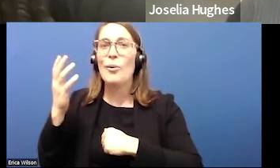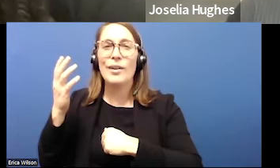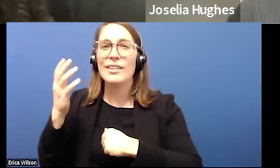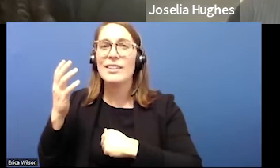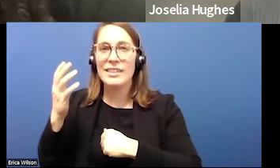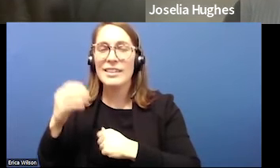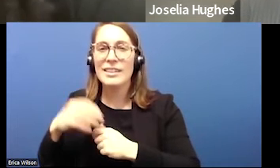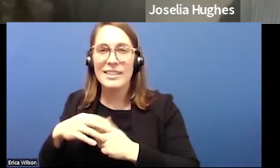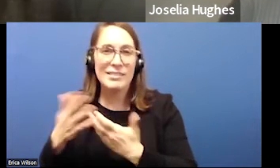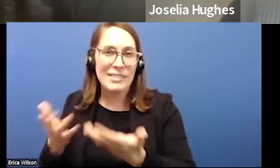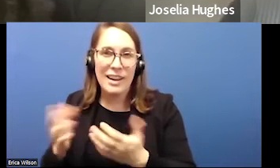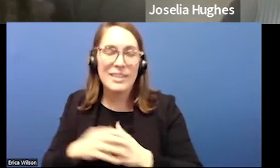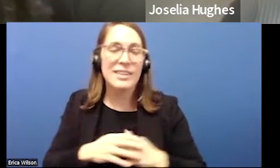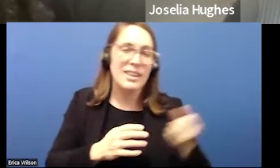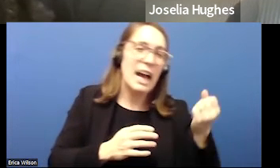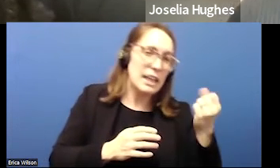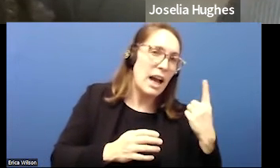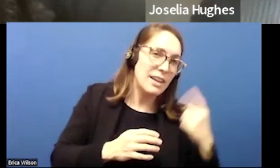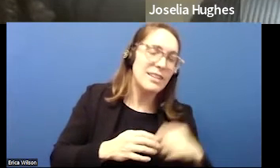dangerous or Got it. Okay.